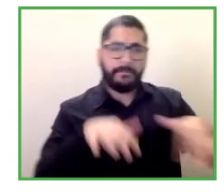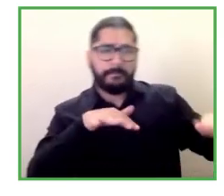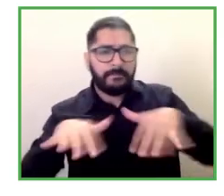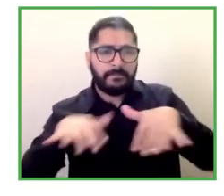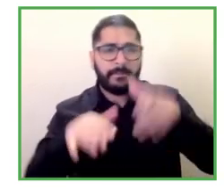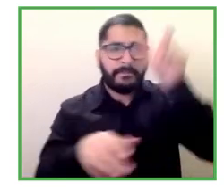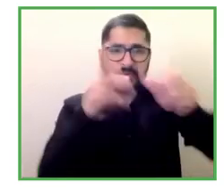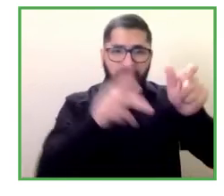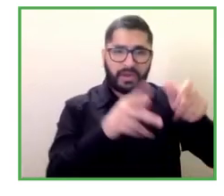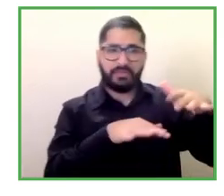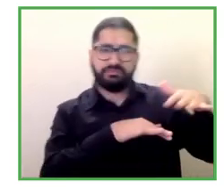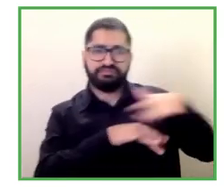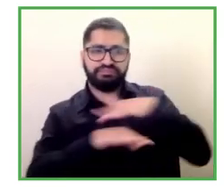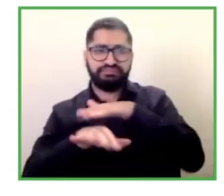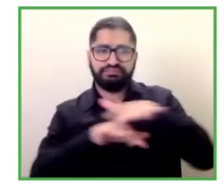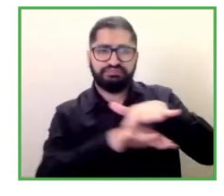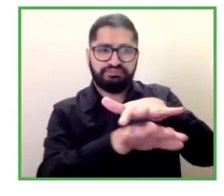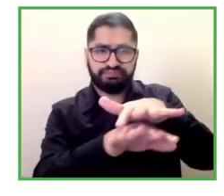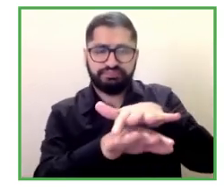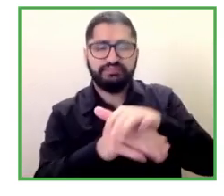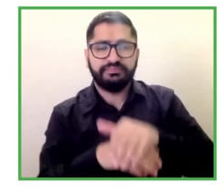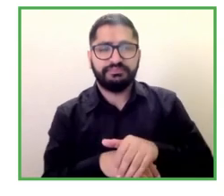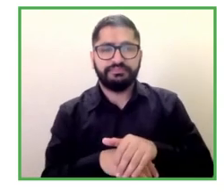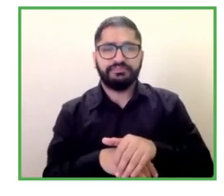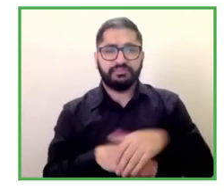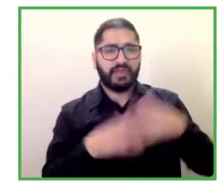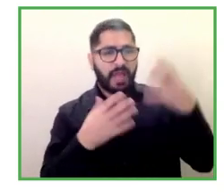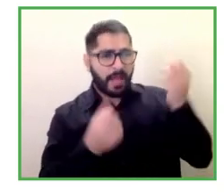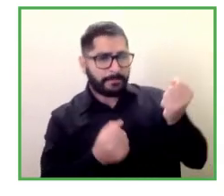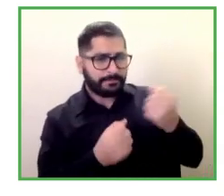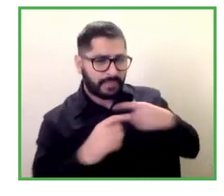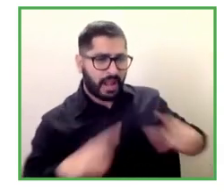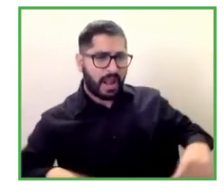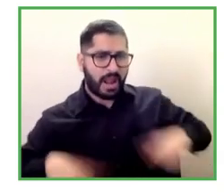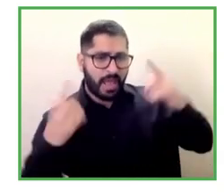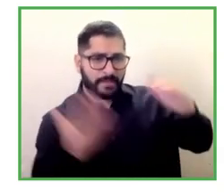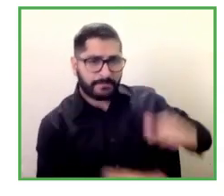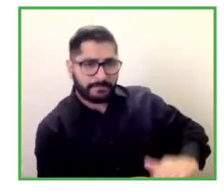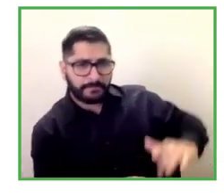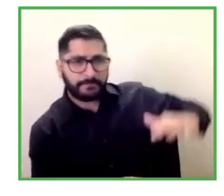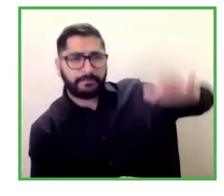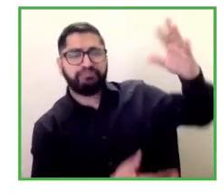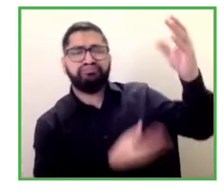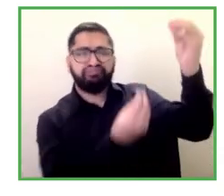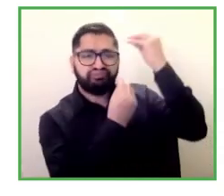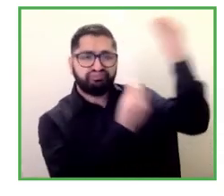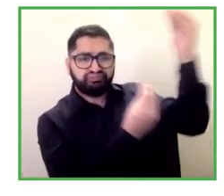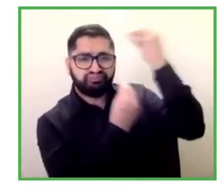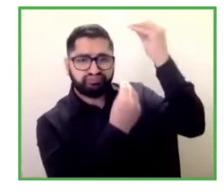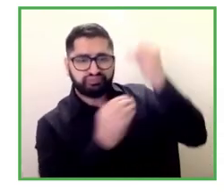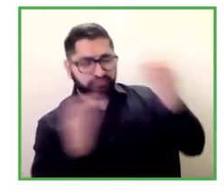and encourage inclusive apprenticeship programs. And this is a proven practice in